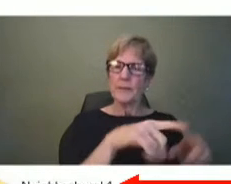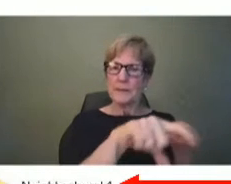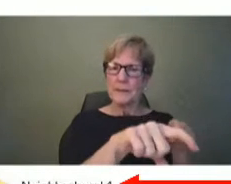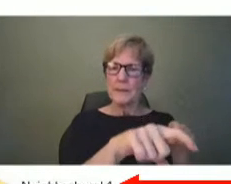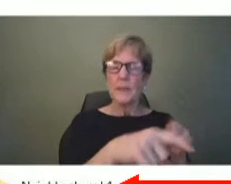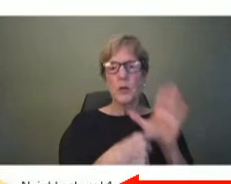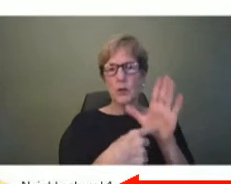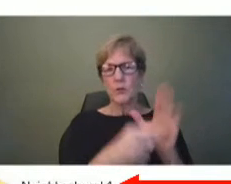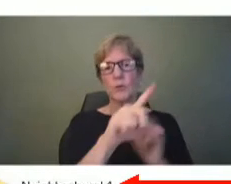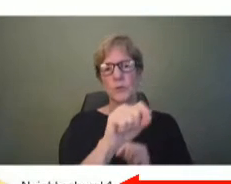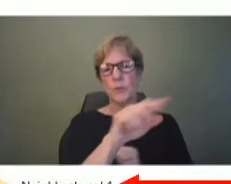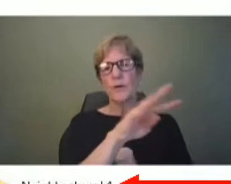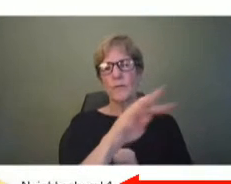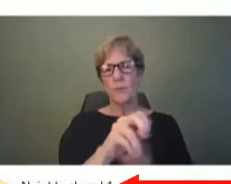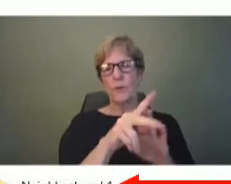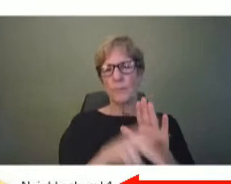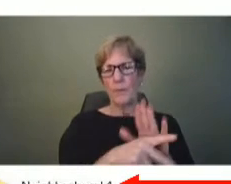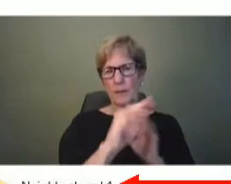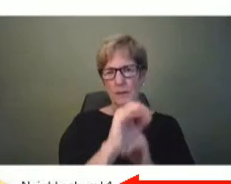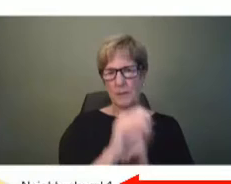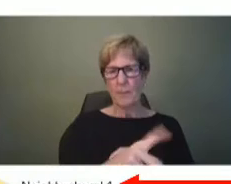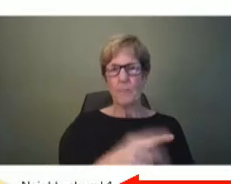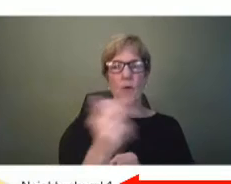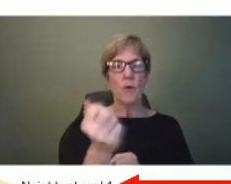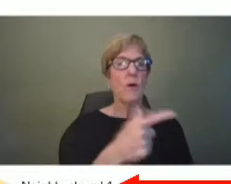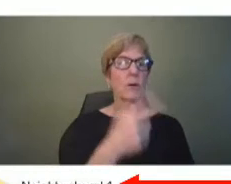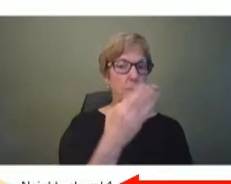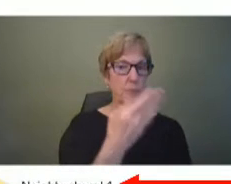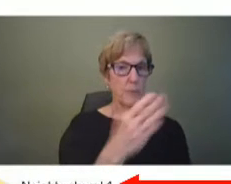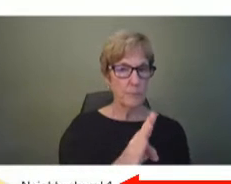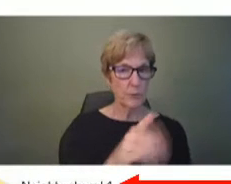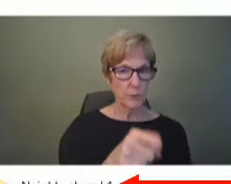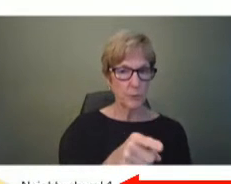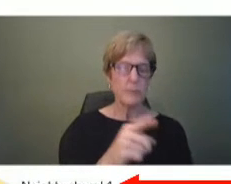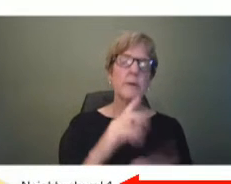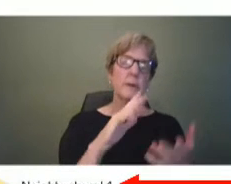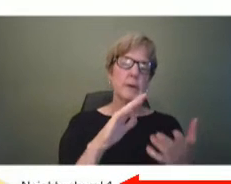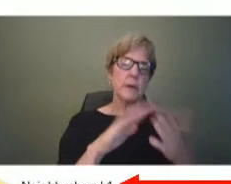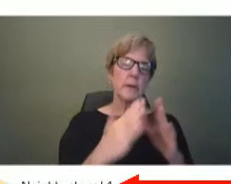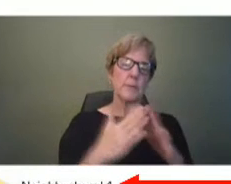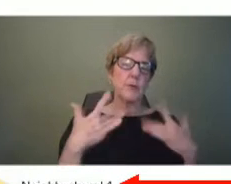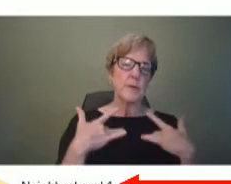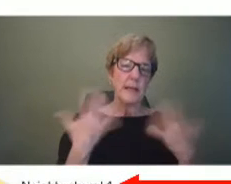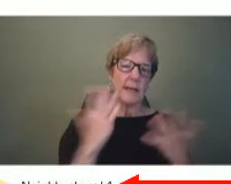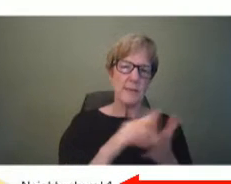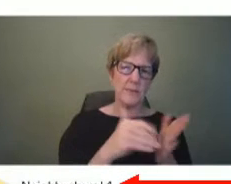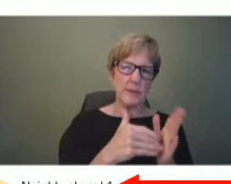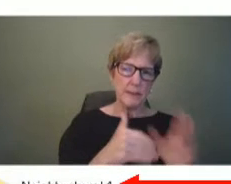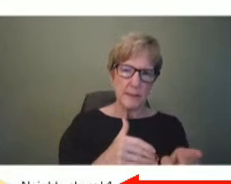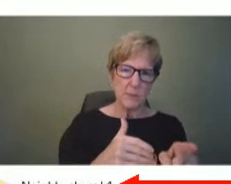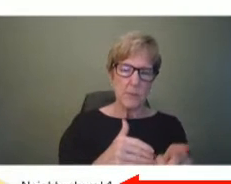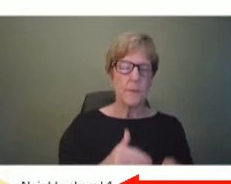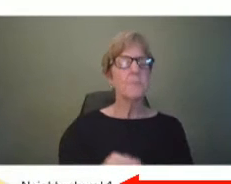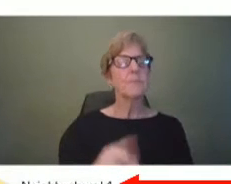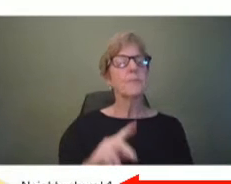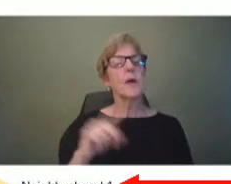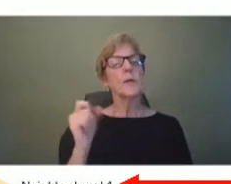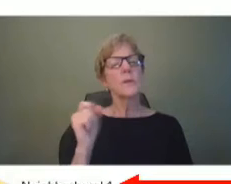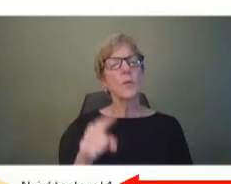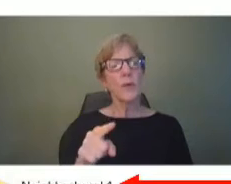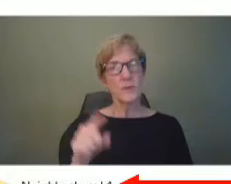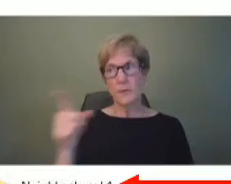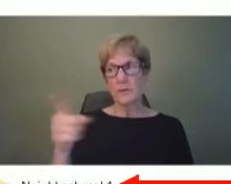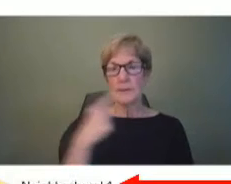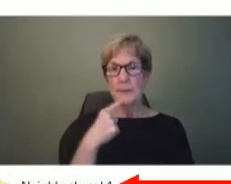240 policy map all in the blue color representing Community activity center and the real questions here and Mr Brown mentioned it